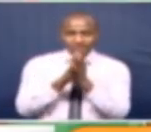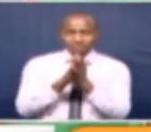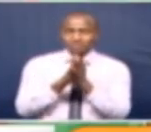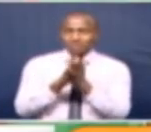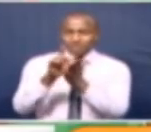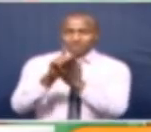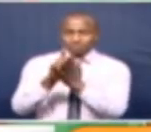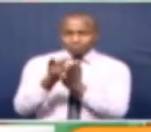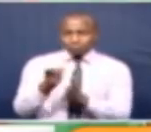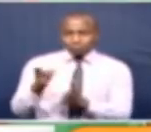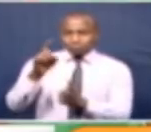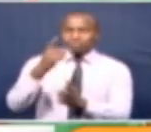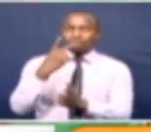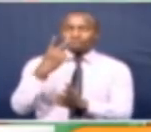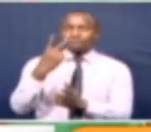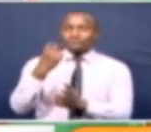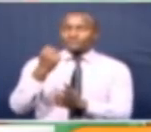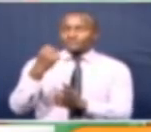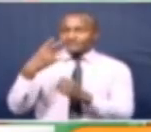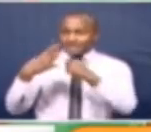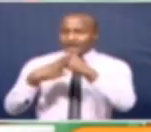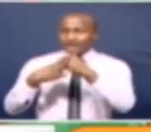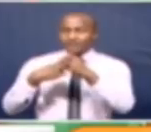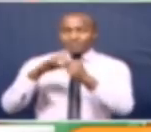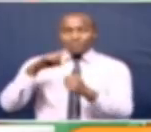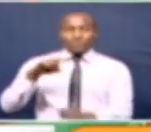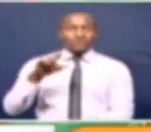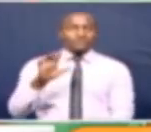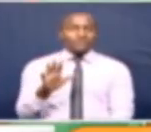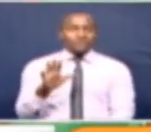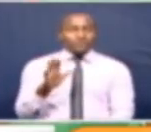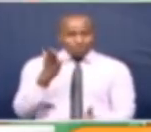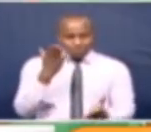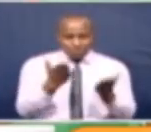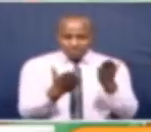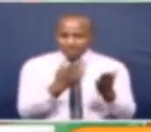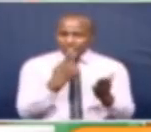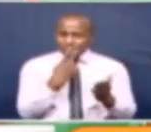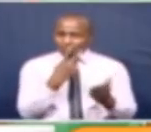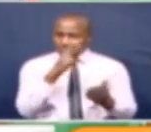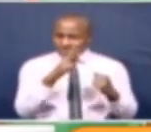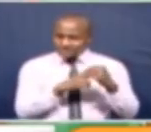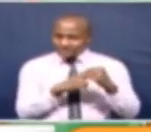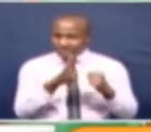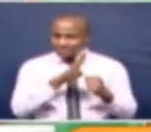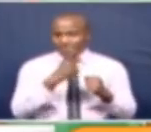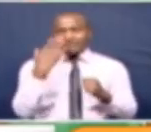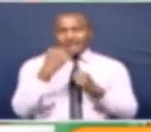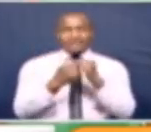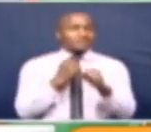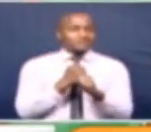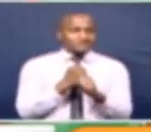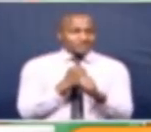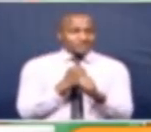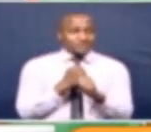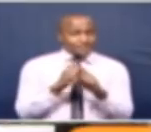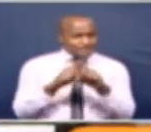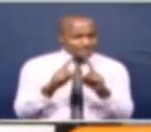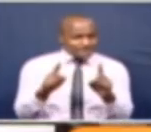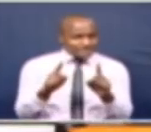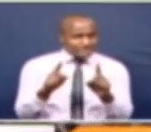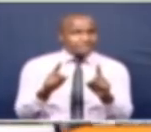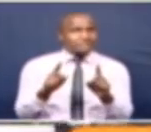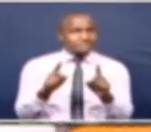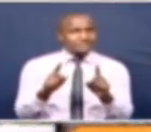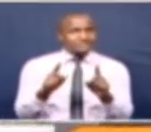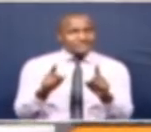to 259.4 billion shillings compared to 227 billion shillings last year. This, however, did little